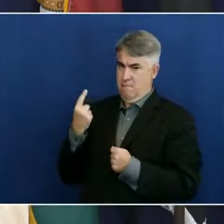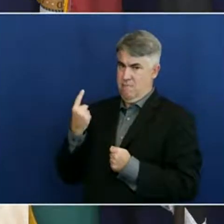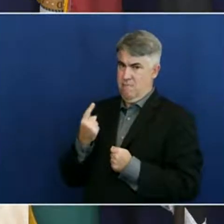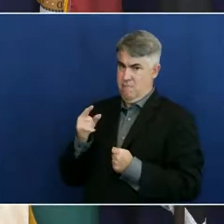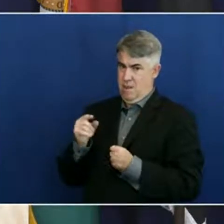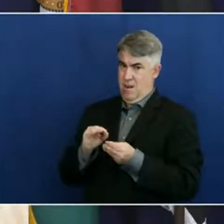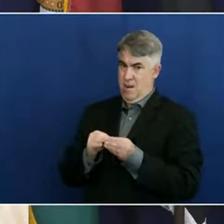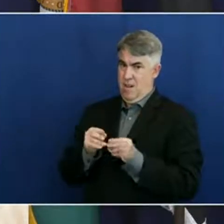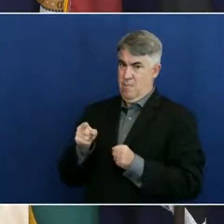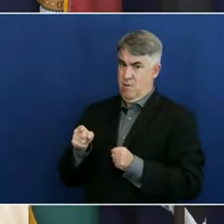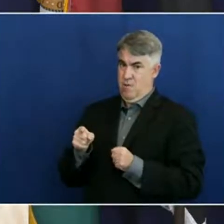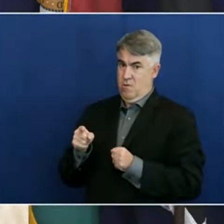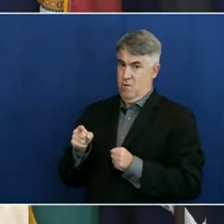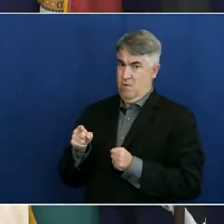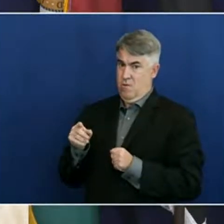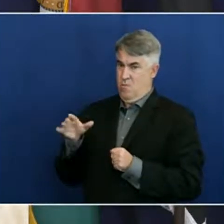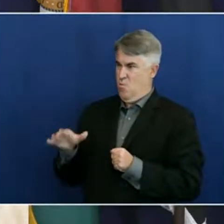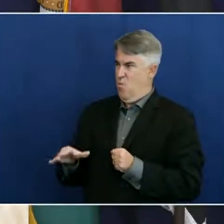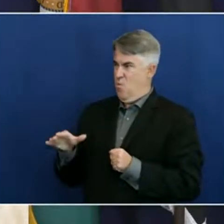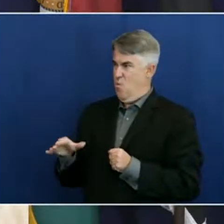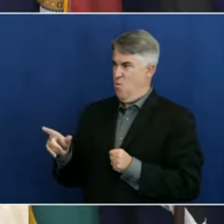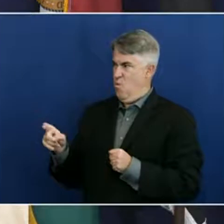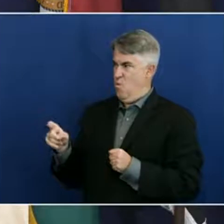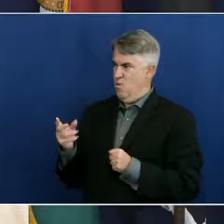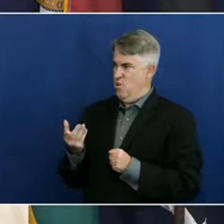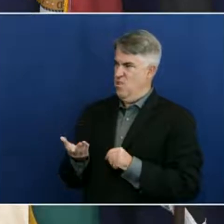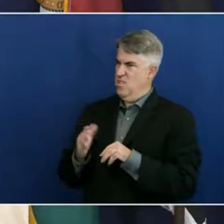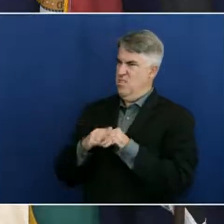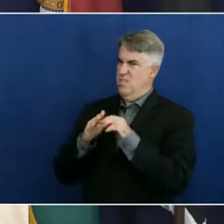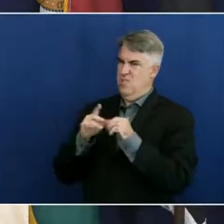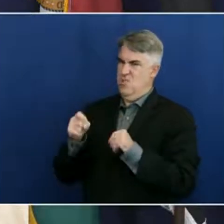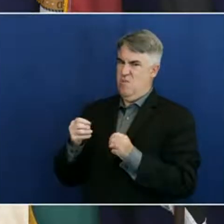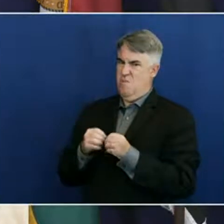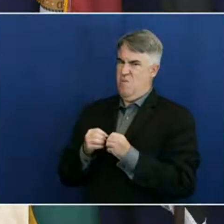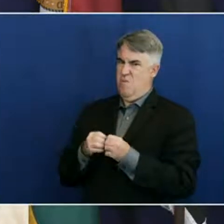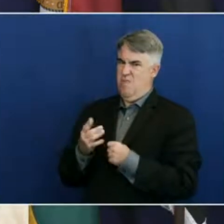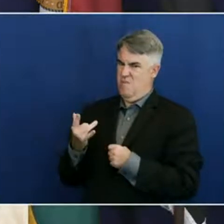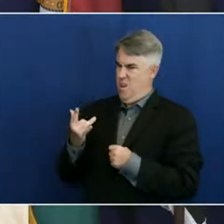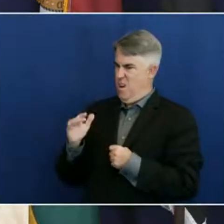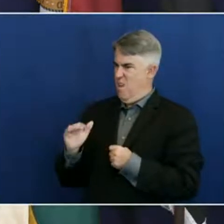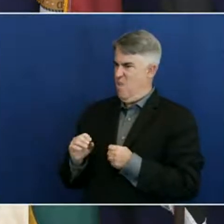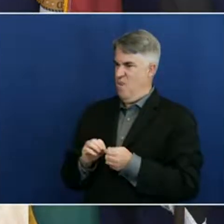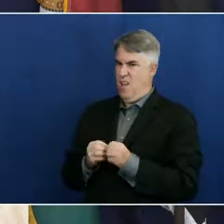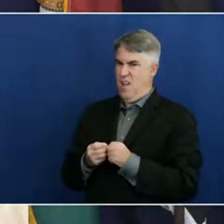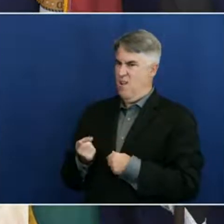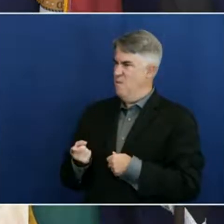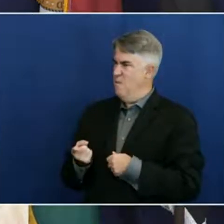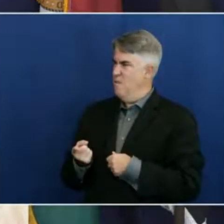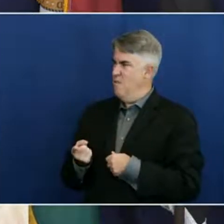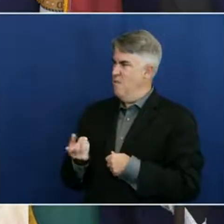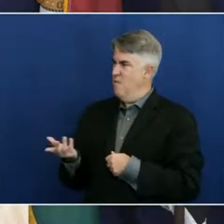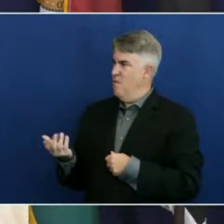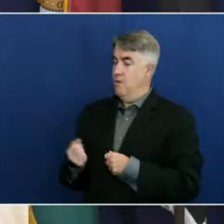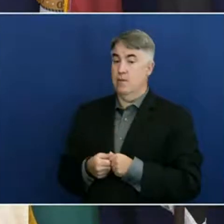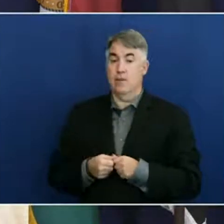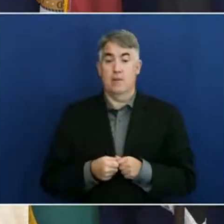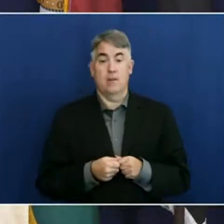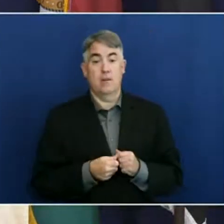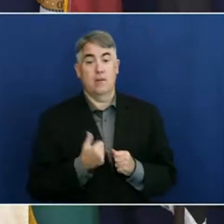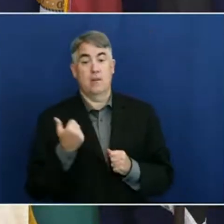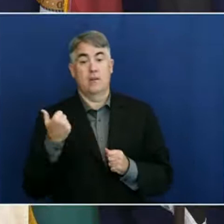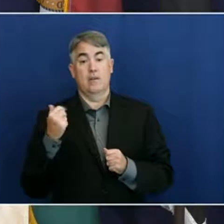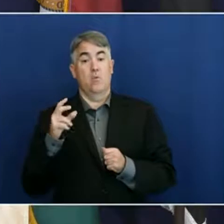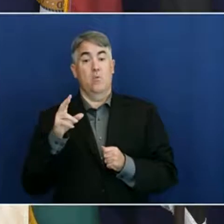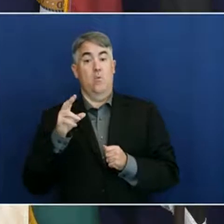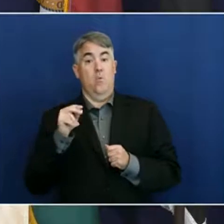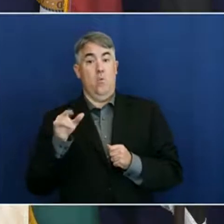to you? And if so, why do you think it's low, and how should schools or parents respond? Well, actually, that number is